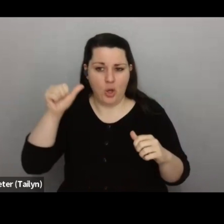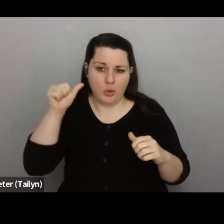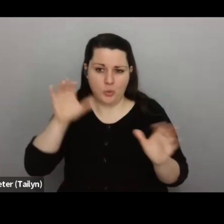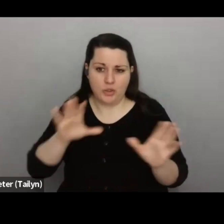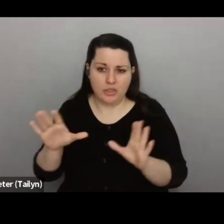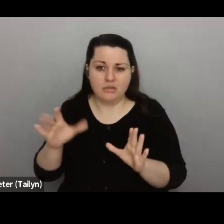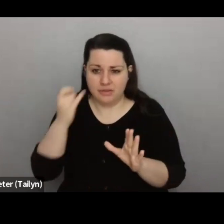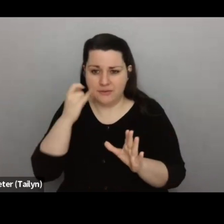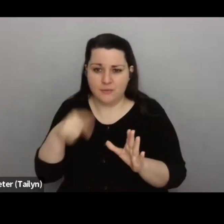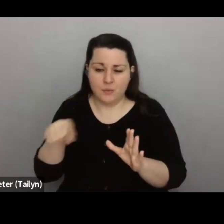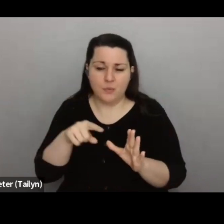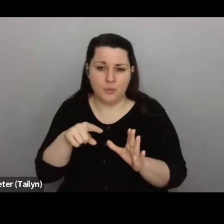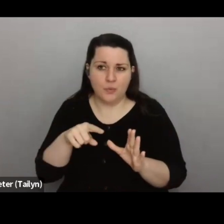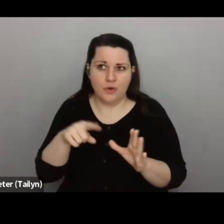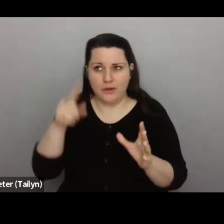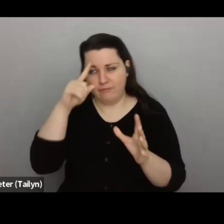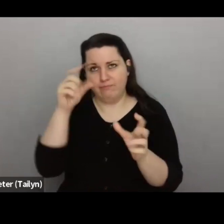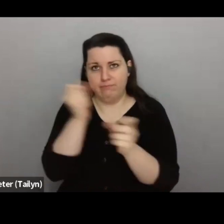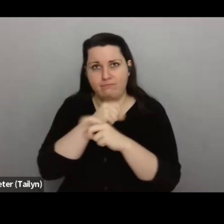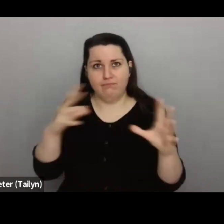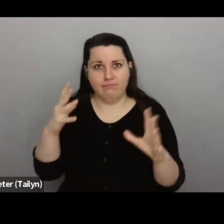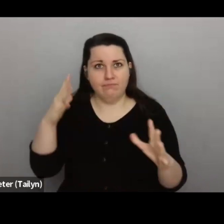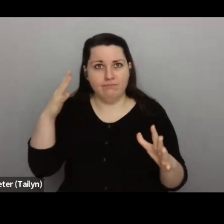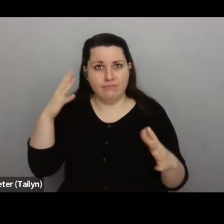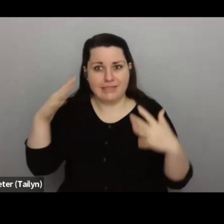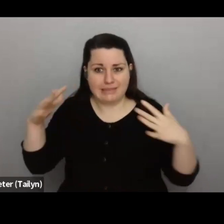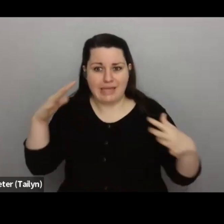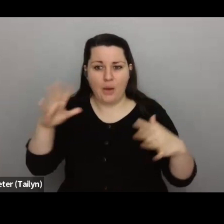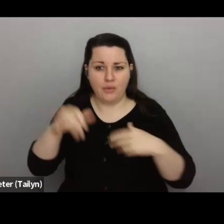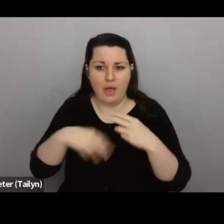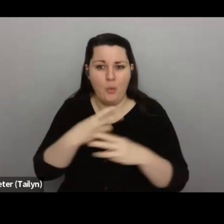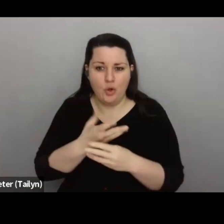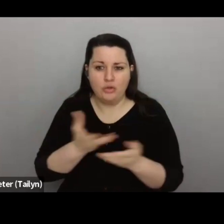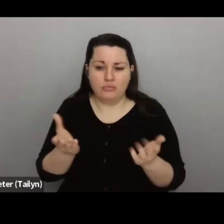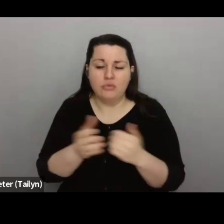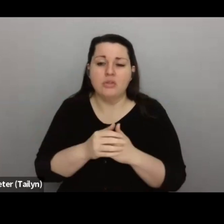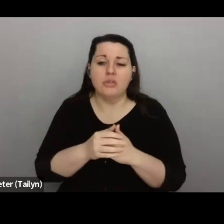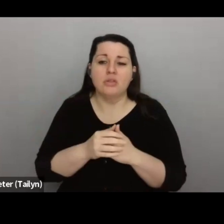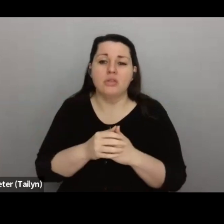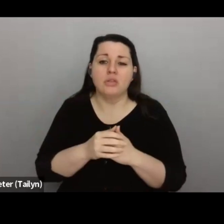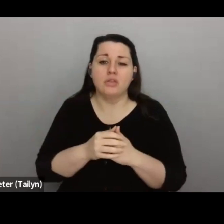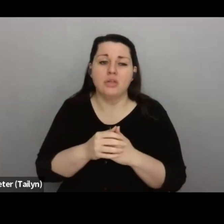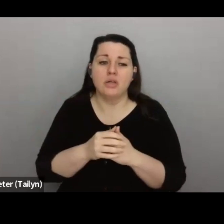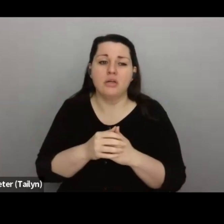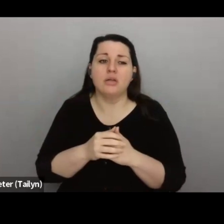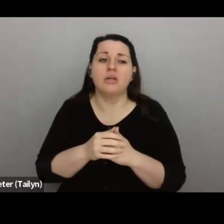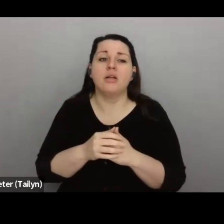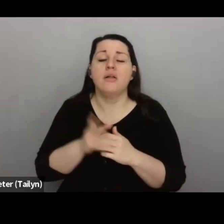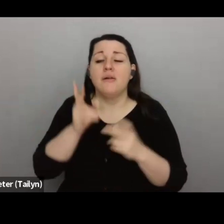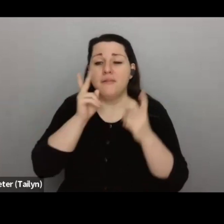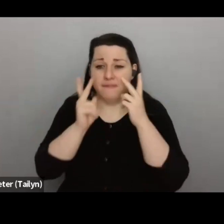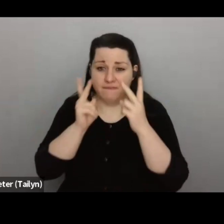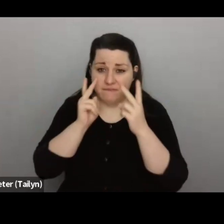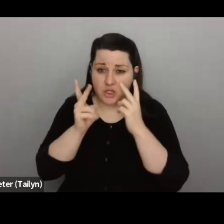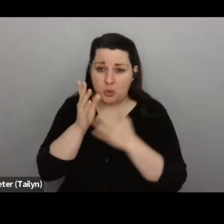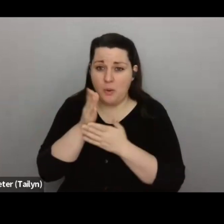are imagining what the sound in the world of this play is. But the visual aspects